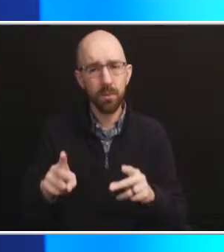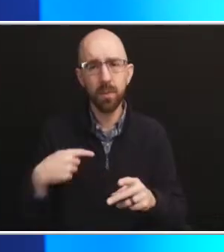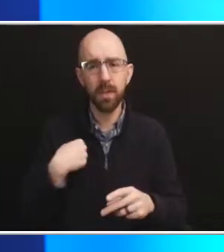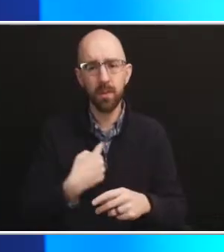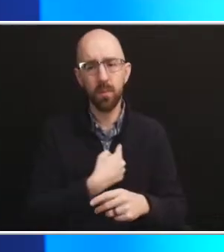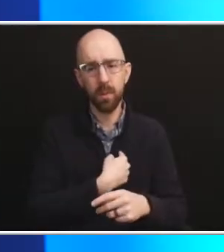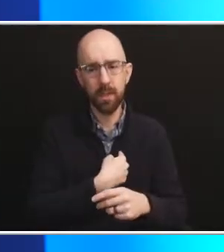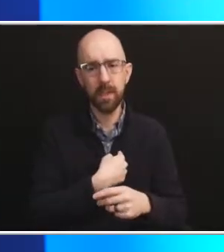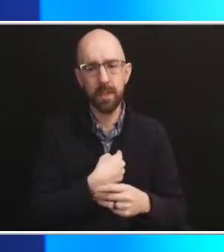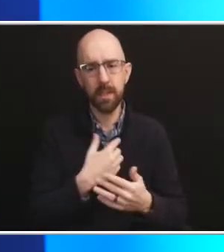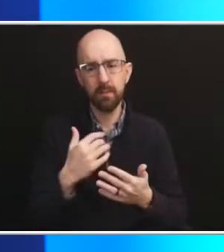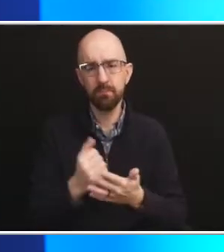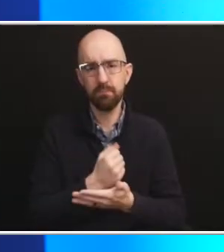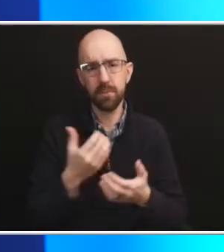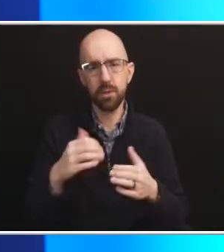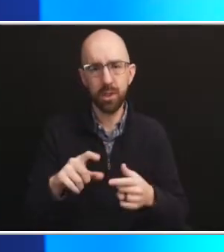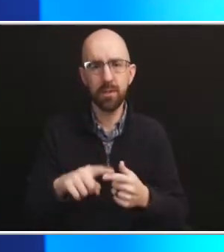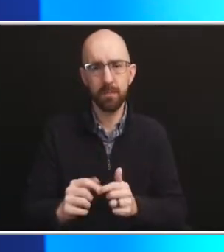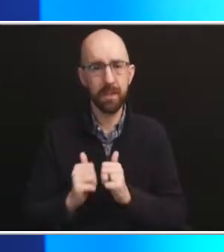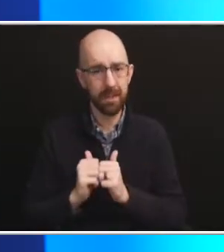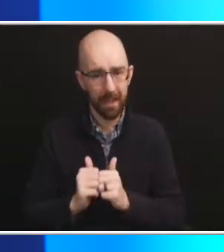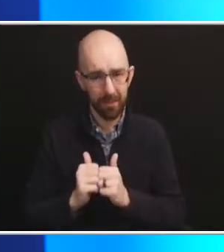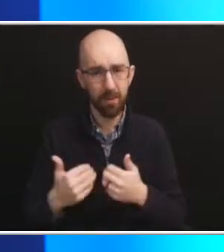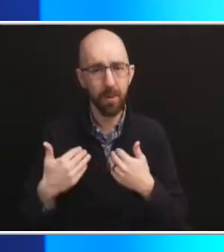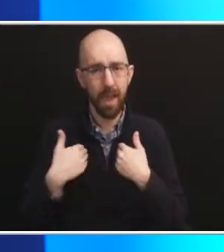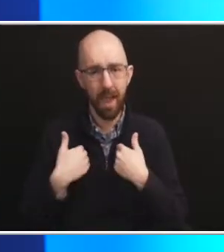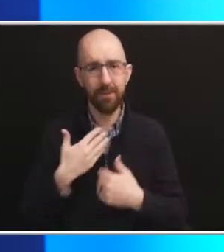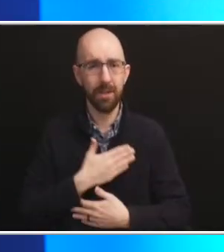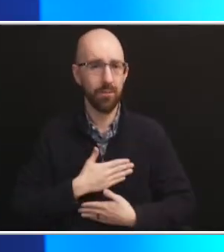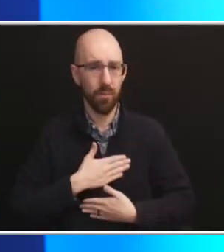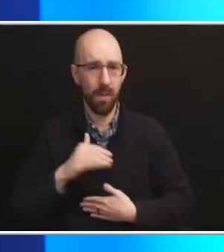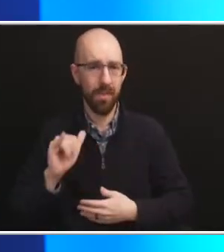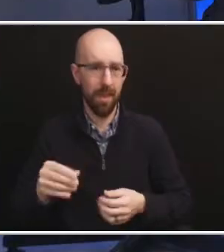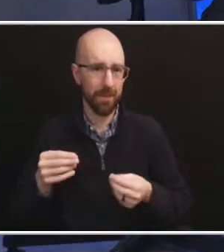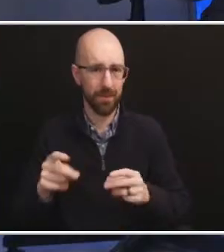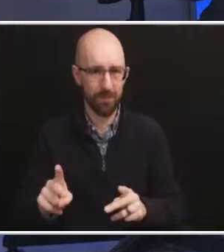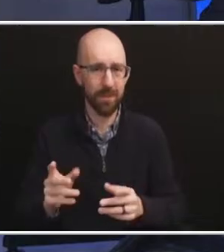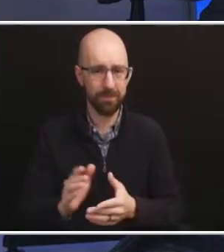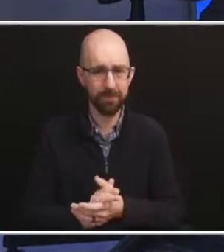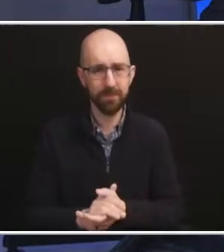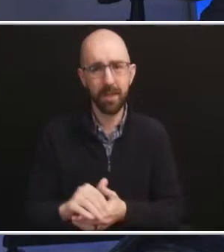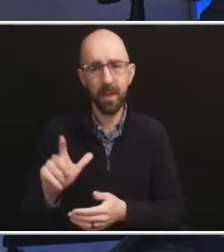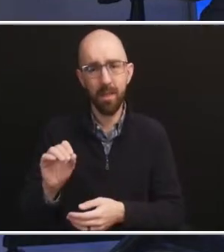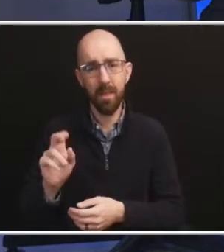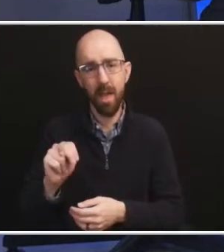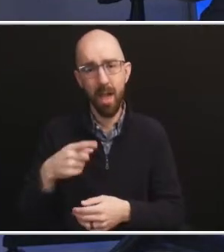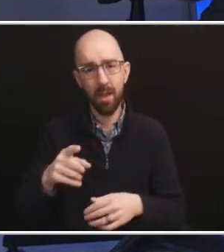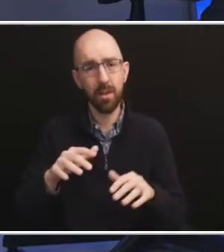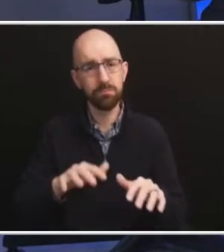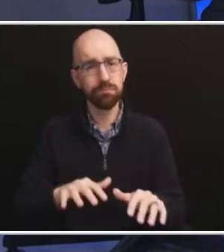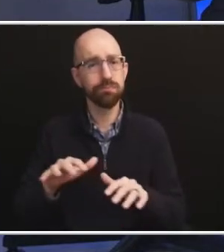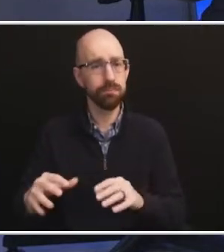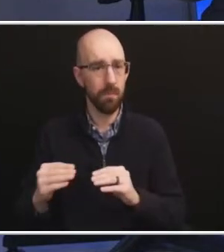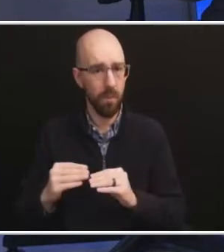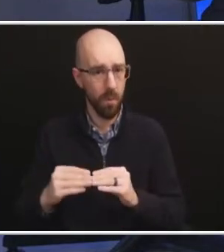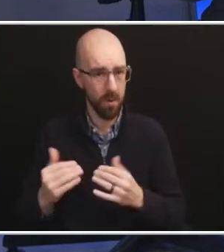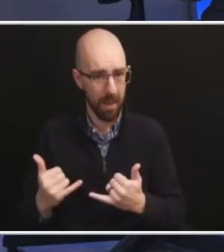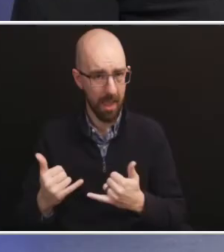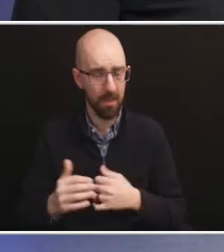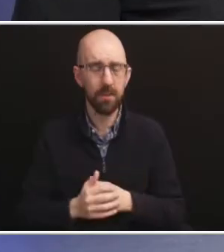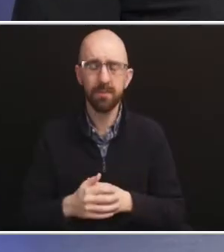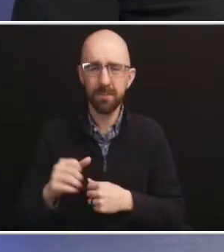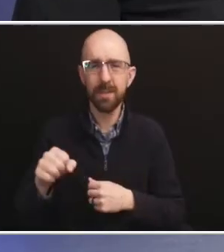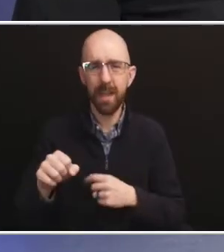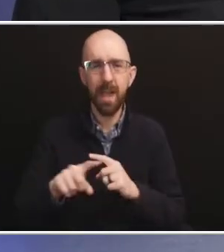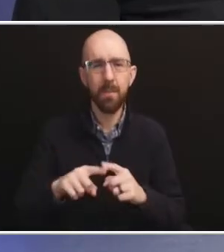get a chance to be together, we have enjoyed it. And Lon, are you taking things a little easier now? Yeah, but we have